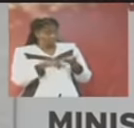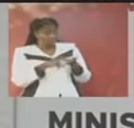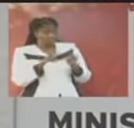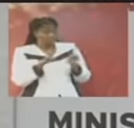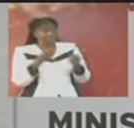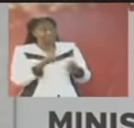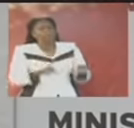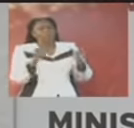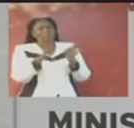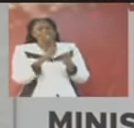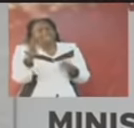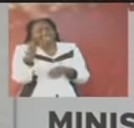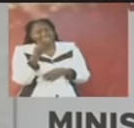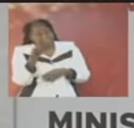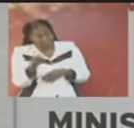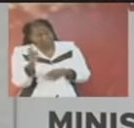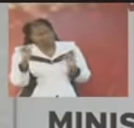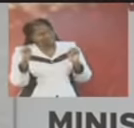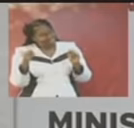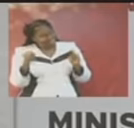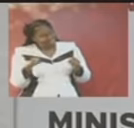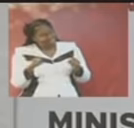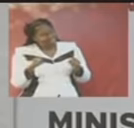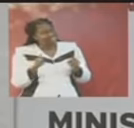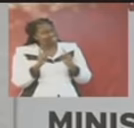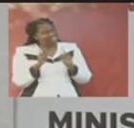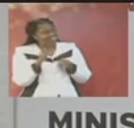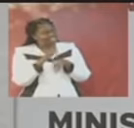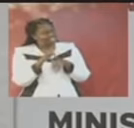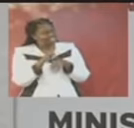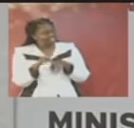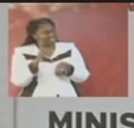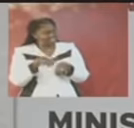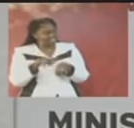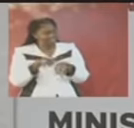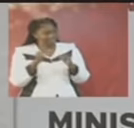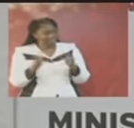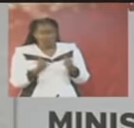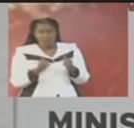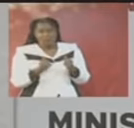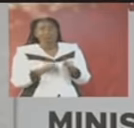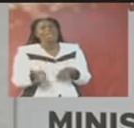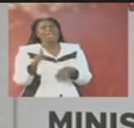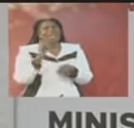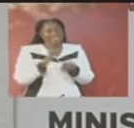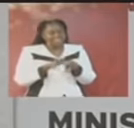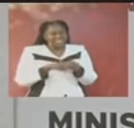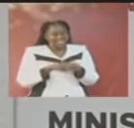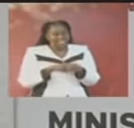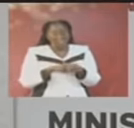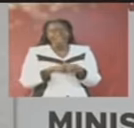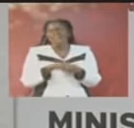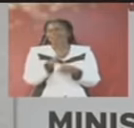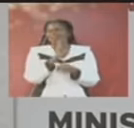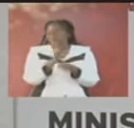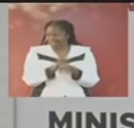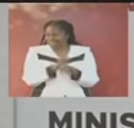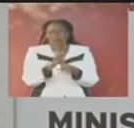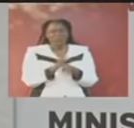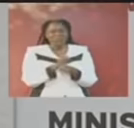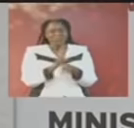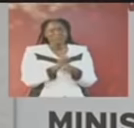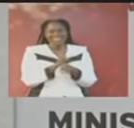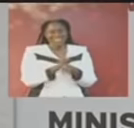yet. This is an experimental type of vaccination. It's one that uses the introduction of